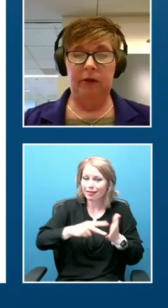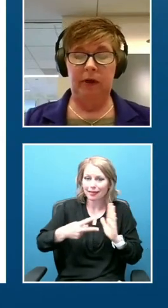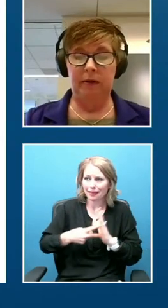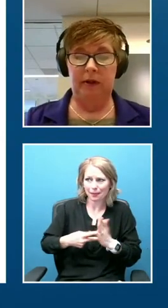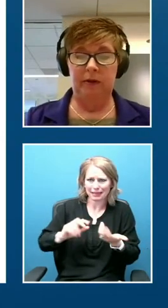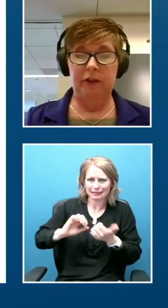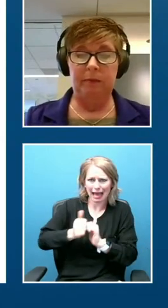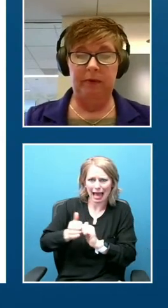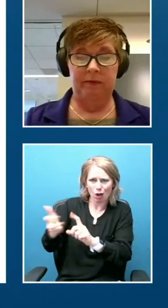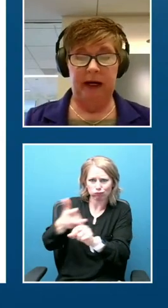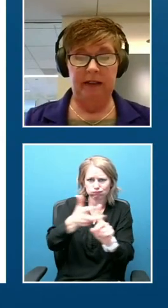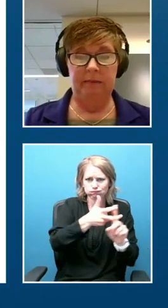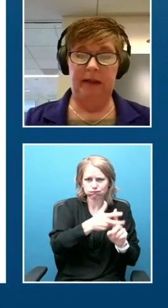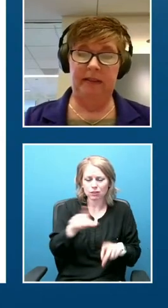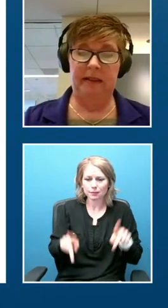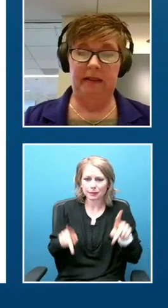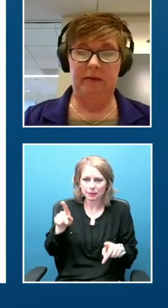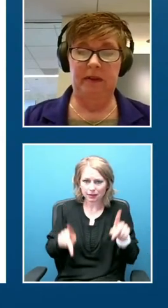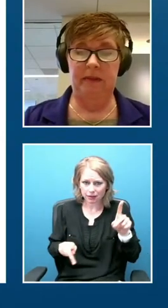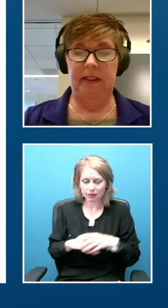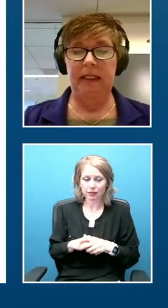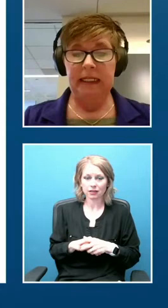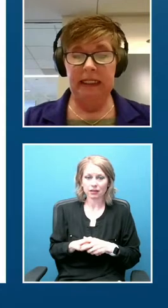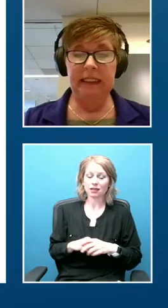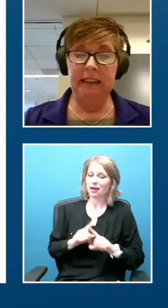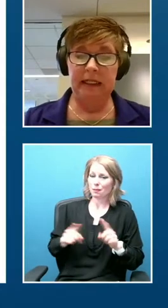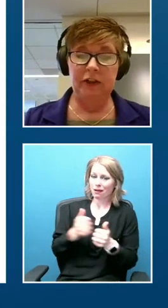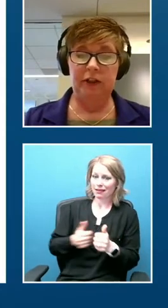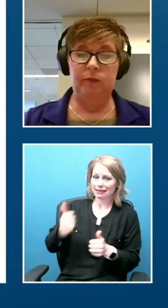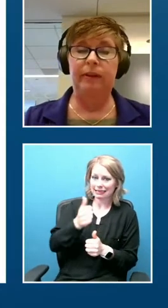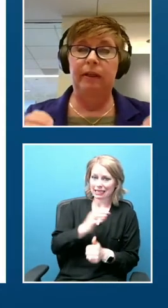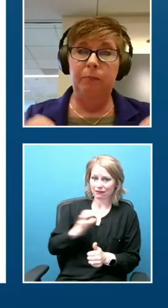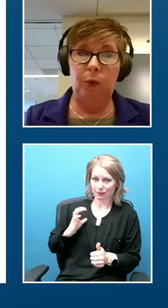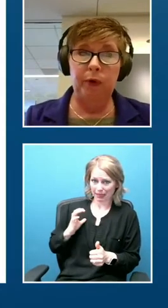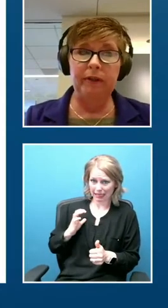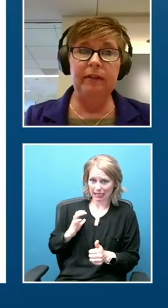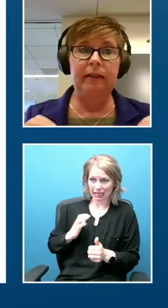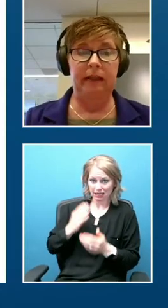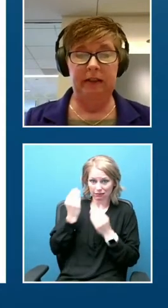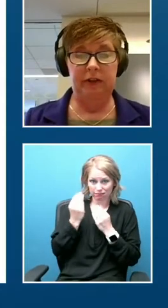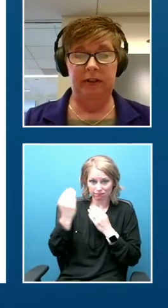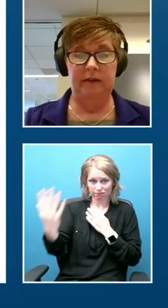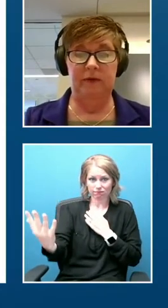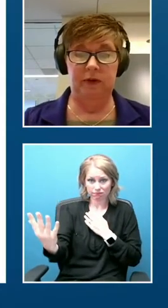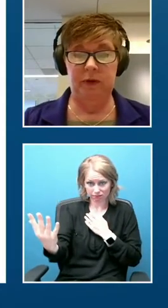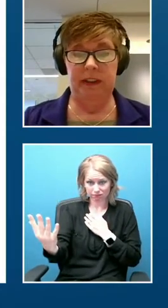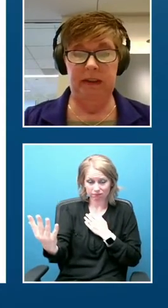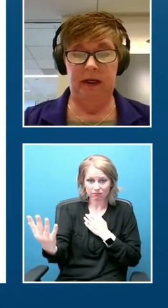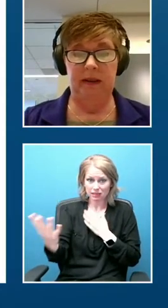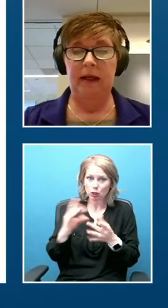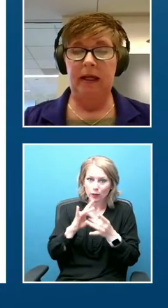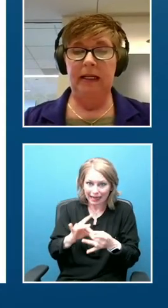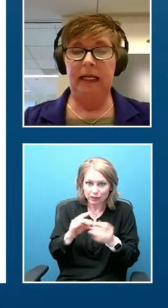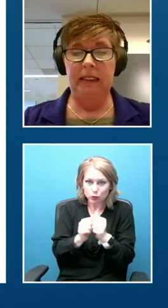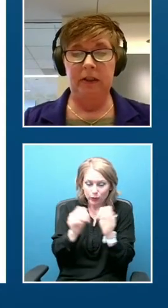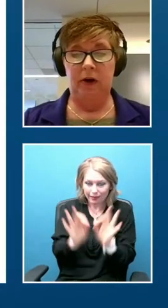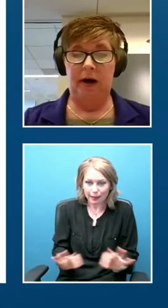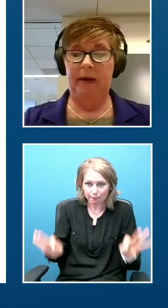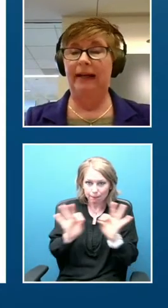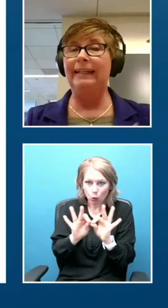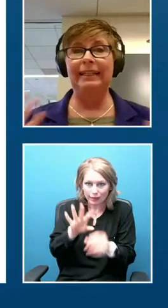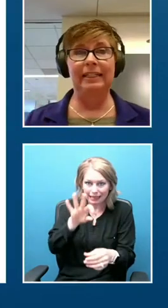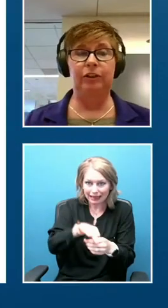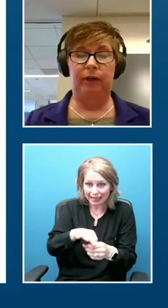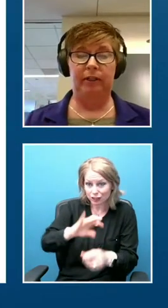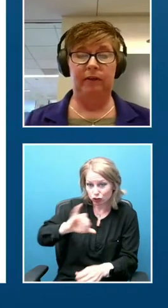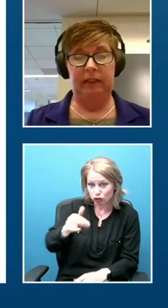The so-called notice provided by the Executive Committee in connection with the important elections of June 29th cannot,